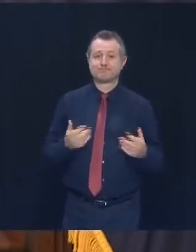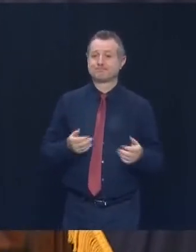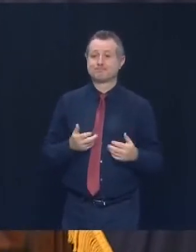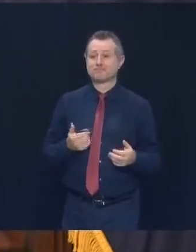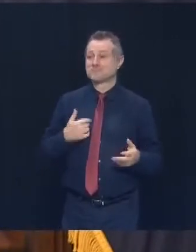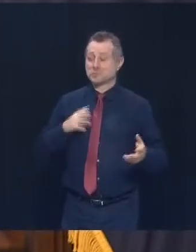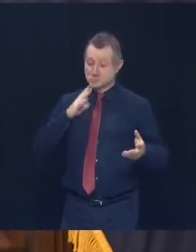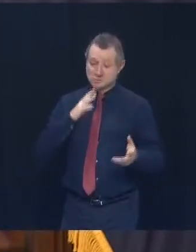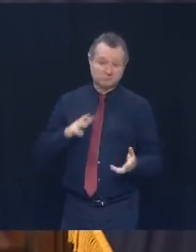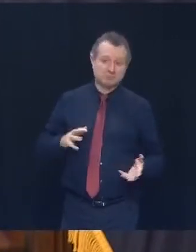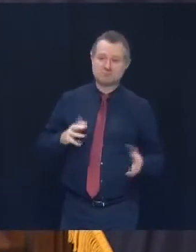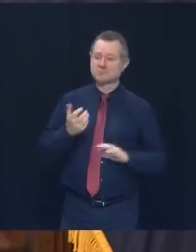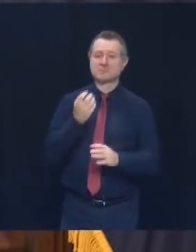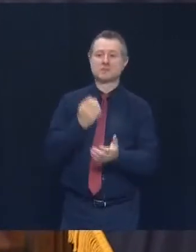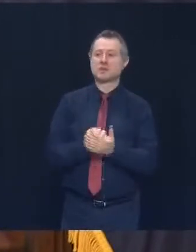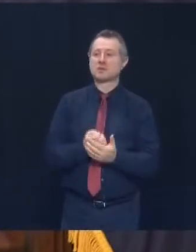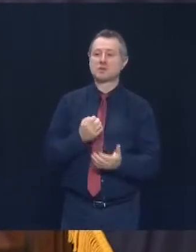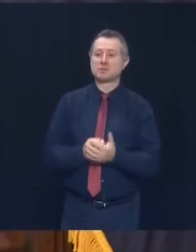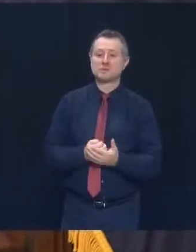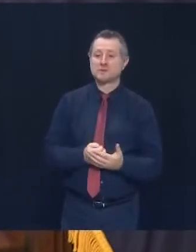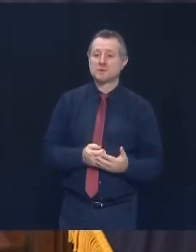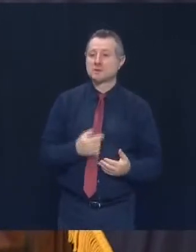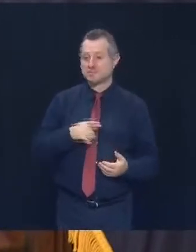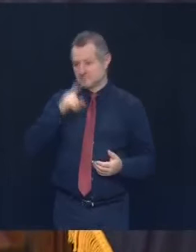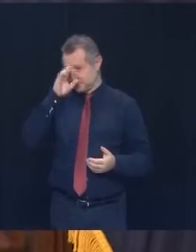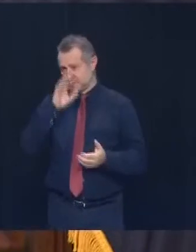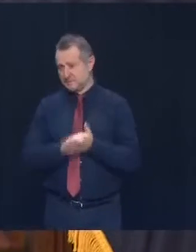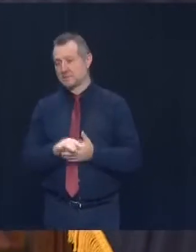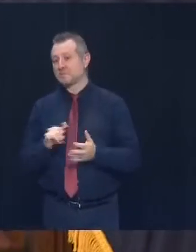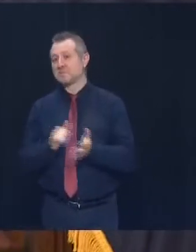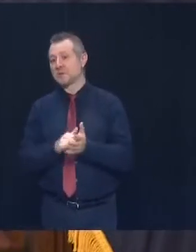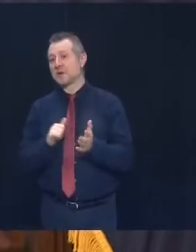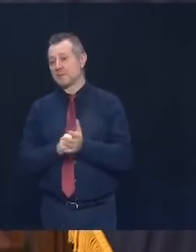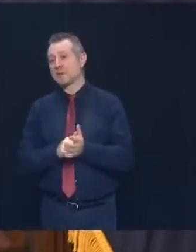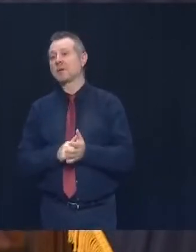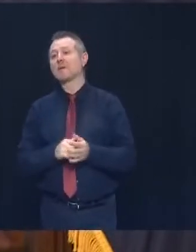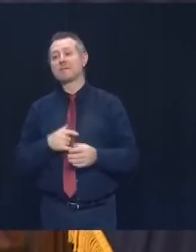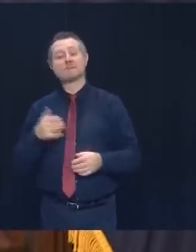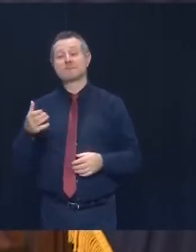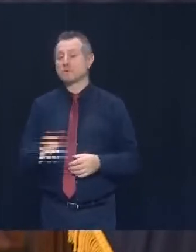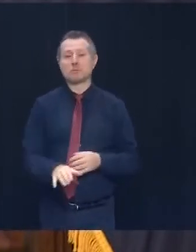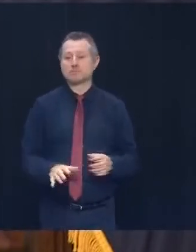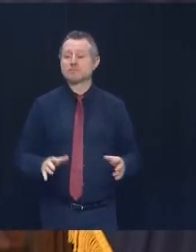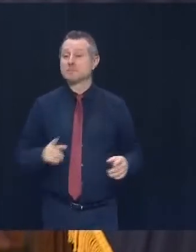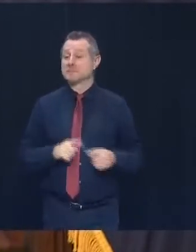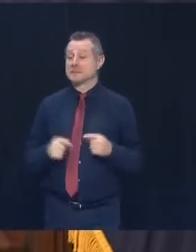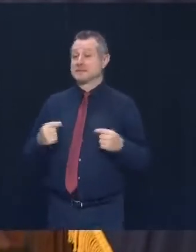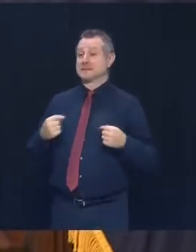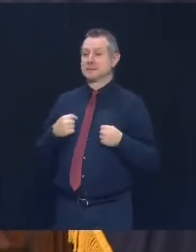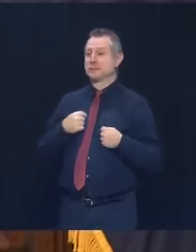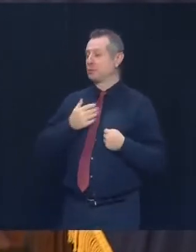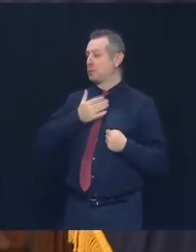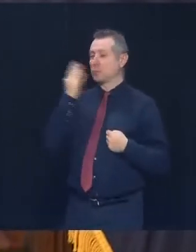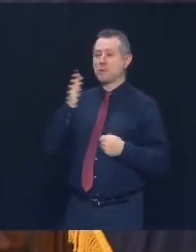disruptive to the economy, and I believe impossible to enforce. I do not have the